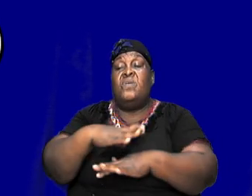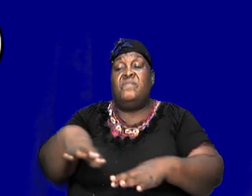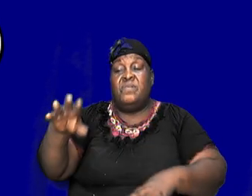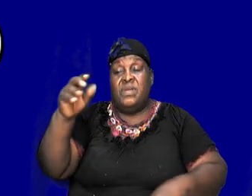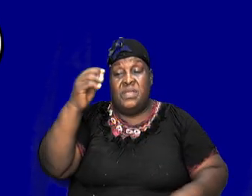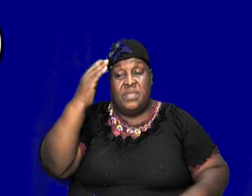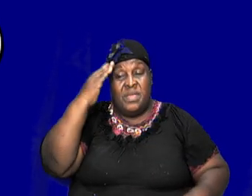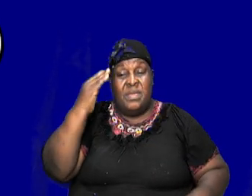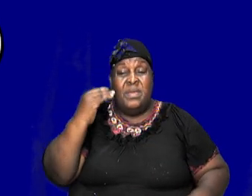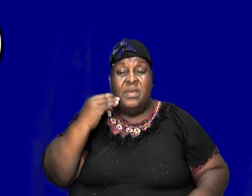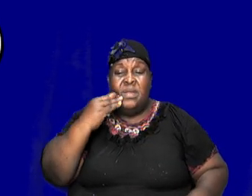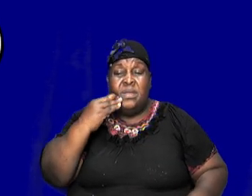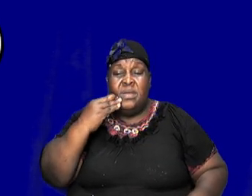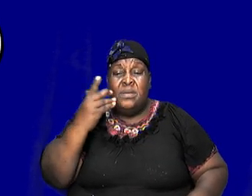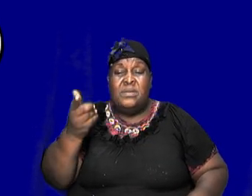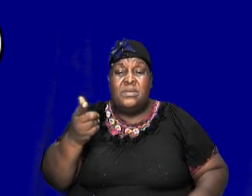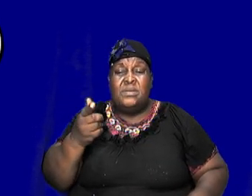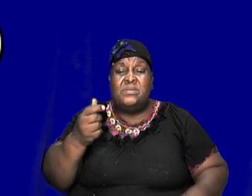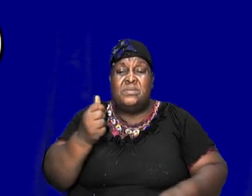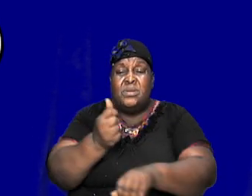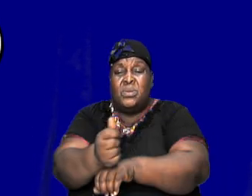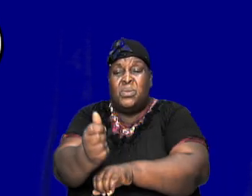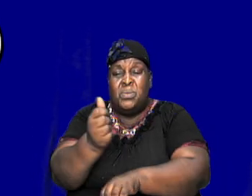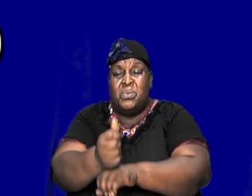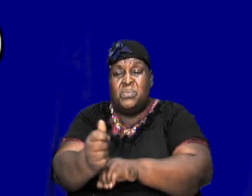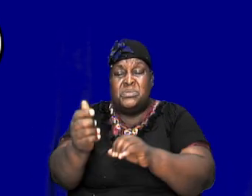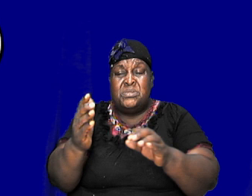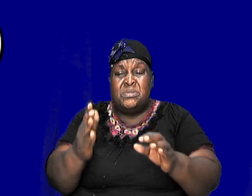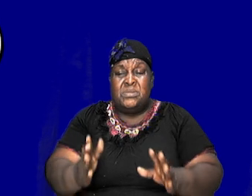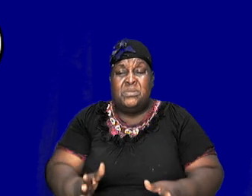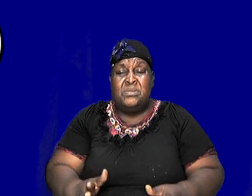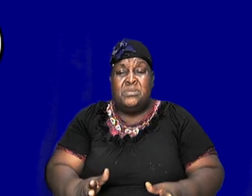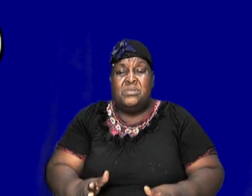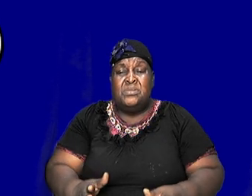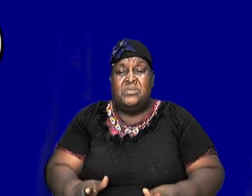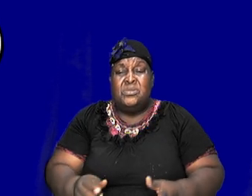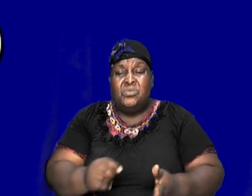And he set up over this, over his head,